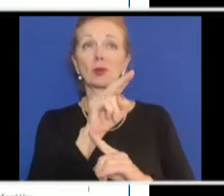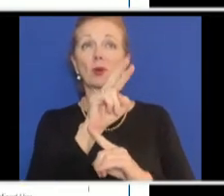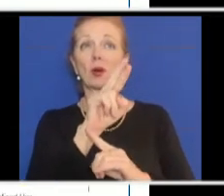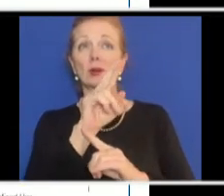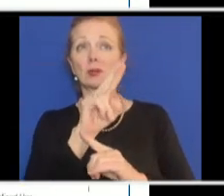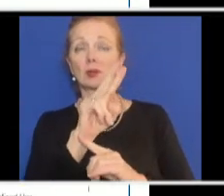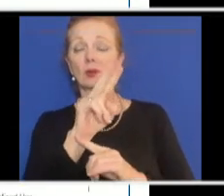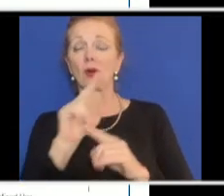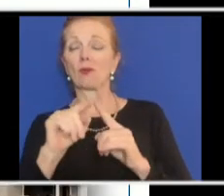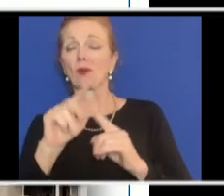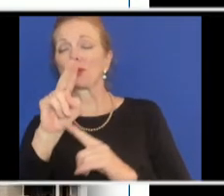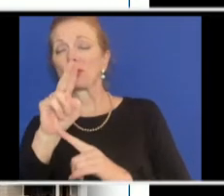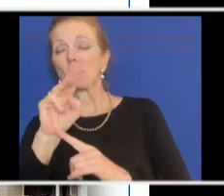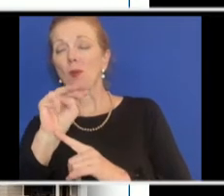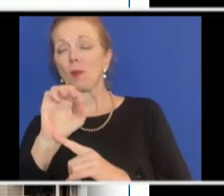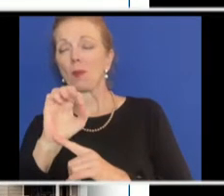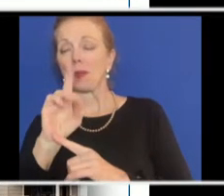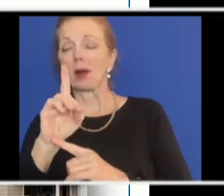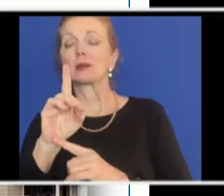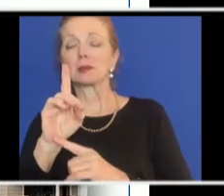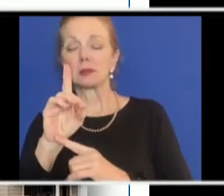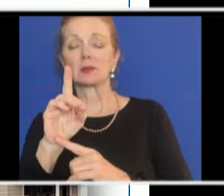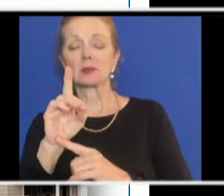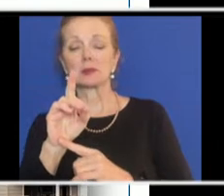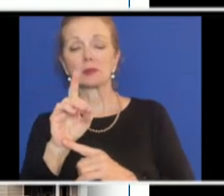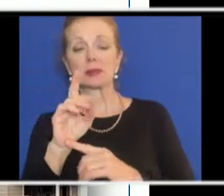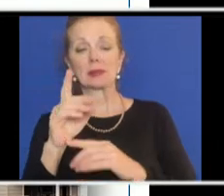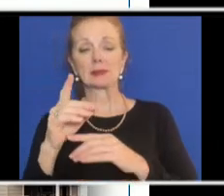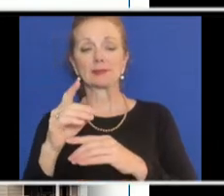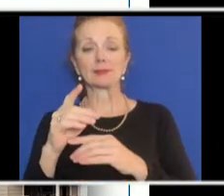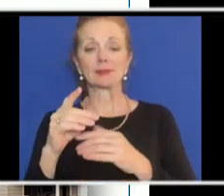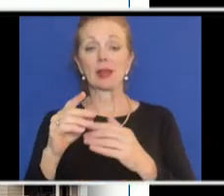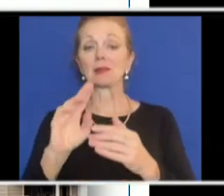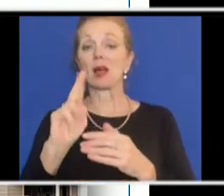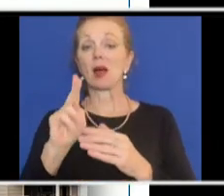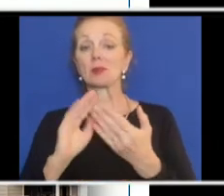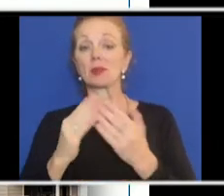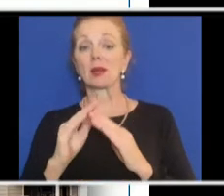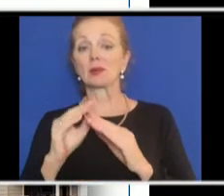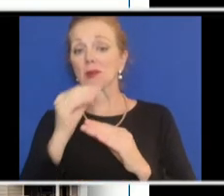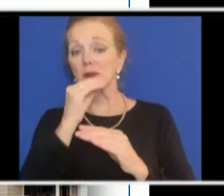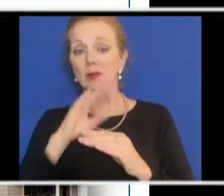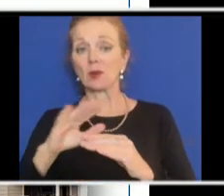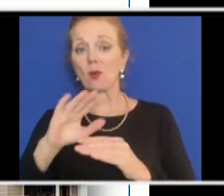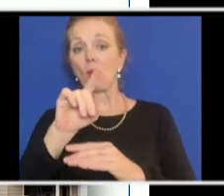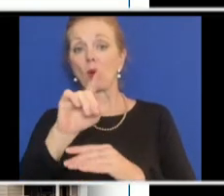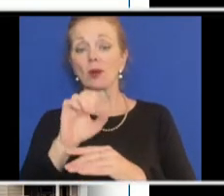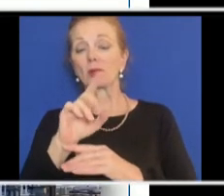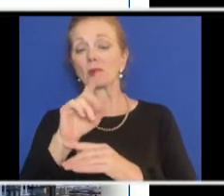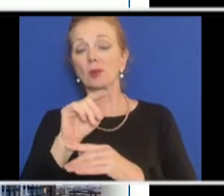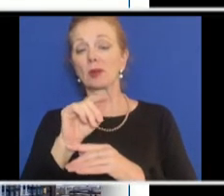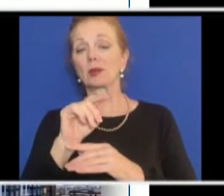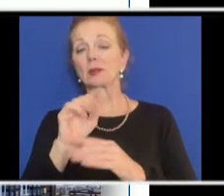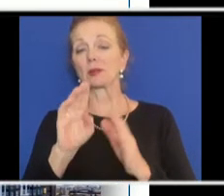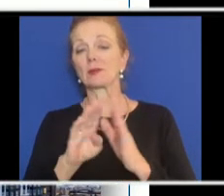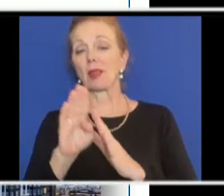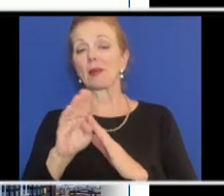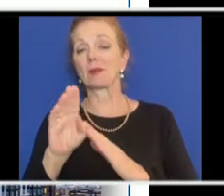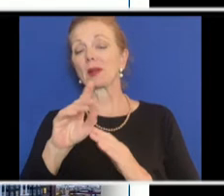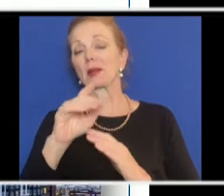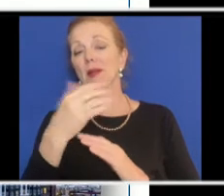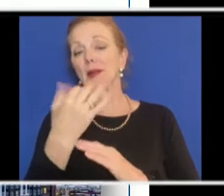Urban core zoning District uh this is an image of the Uptown Garden it's 120 units developed in 1985.